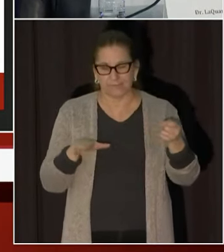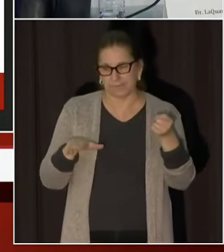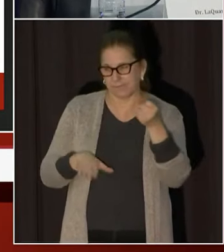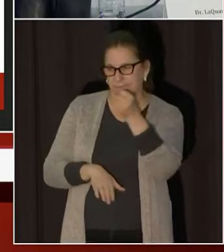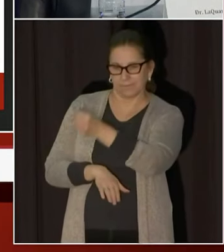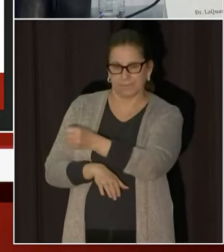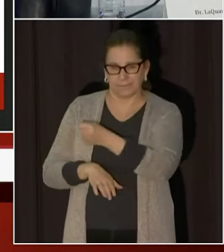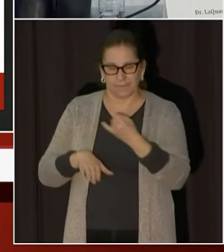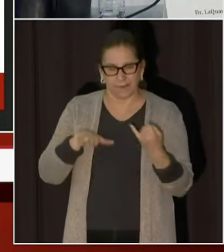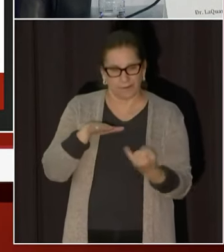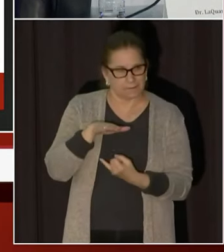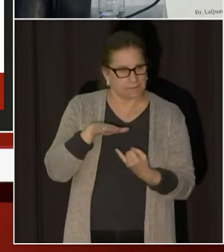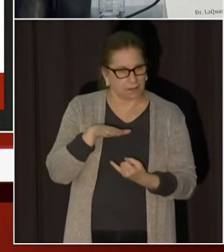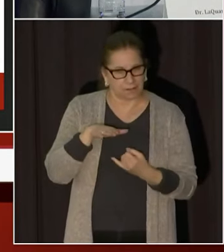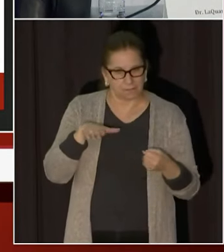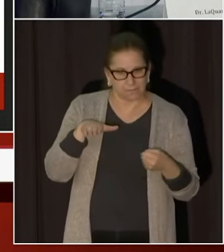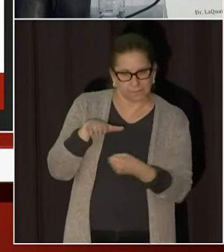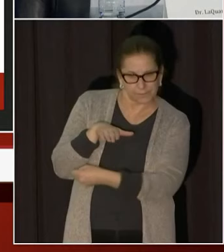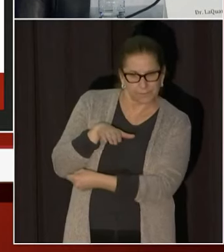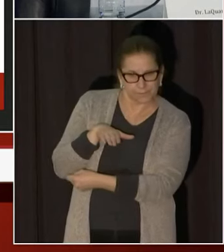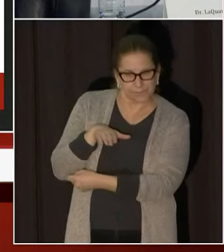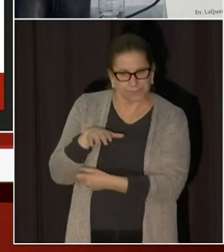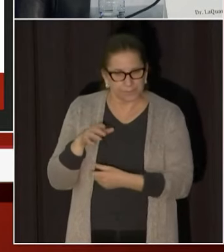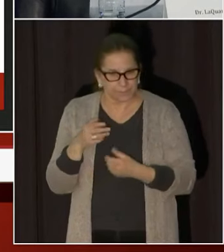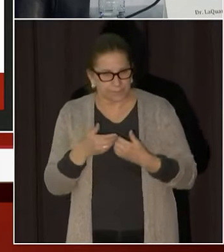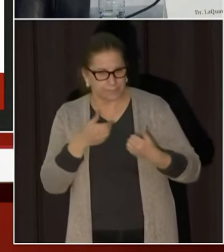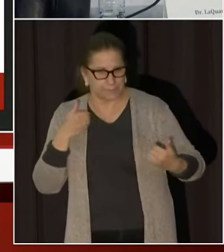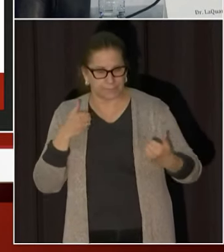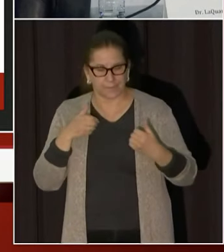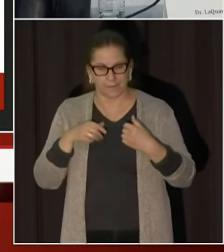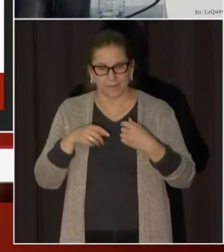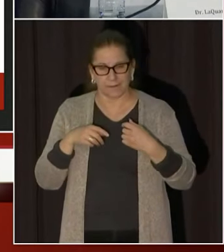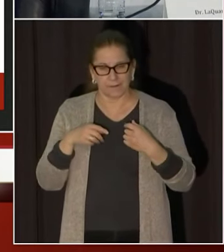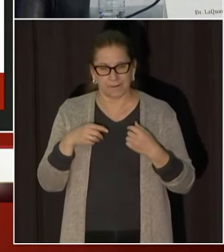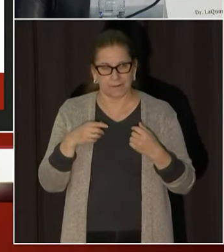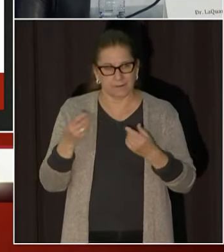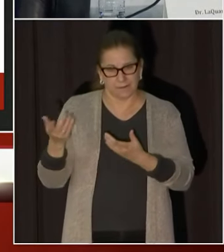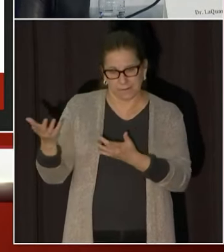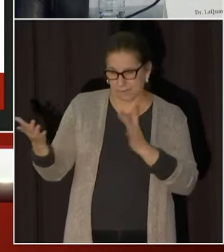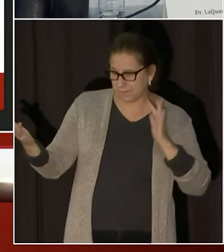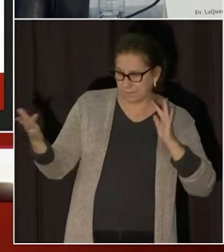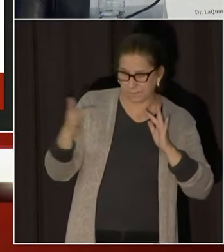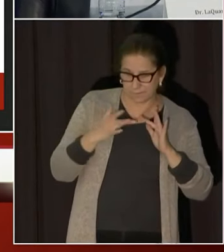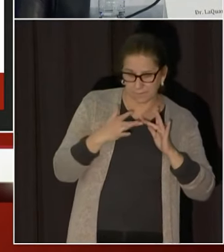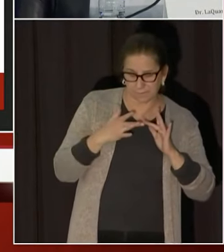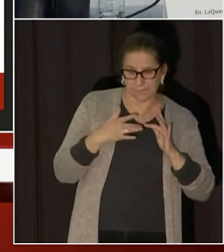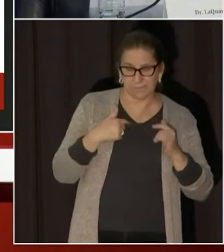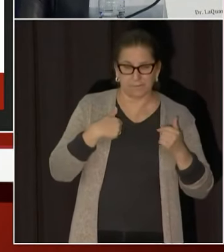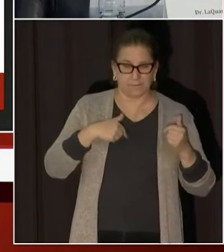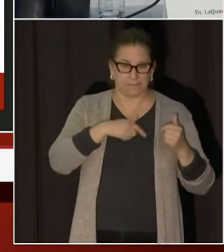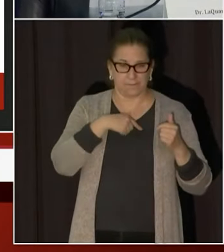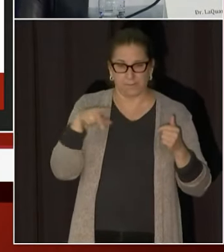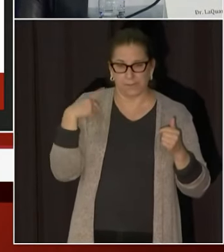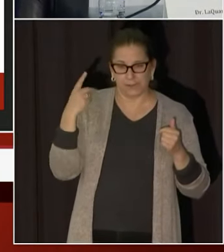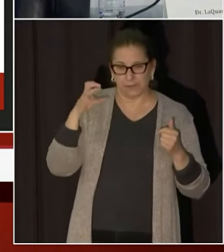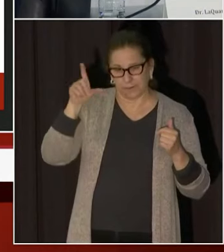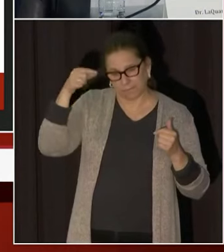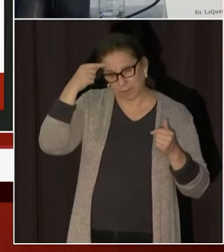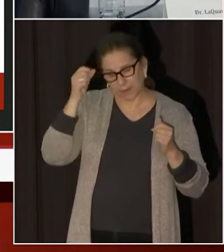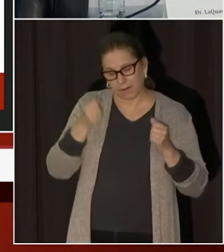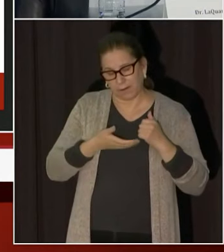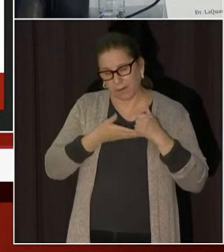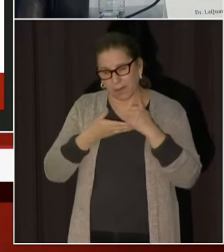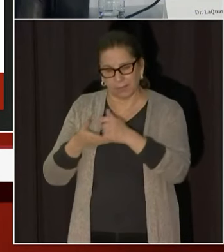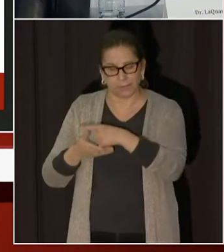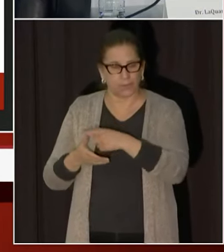that what isolation means, and reaching out to us in the government if they need some assistance with safely isolating so we can